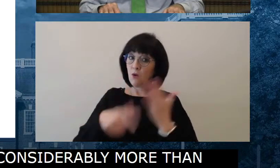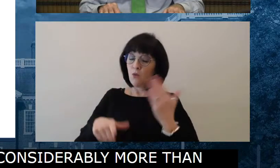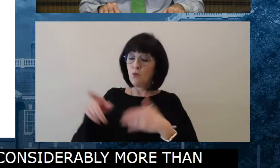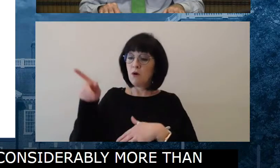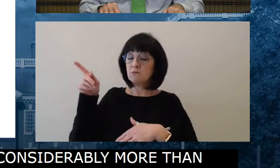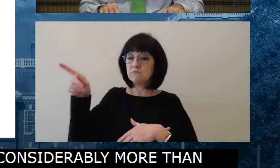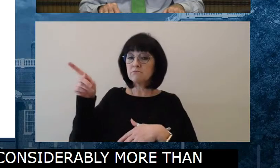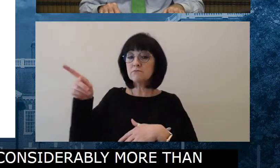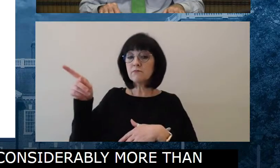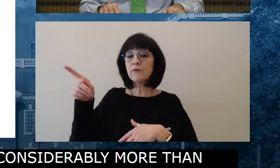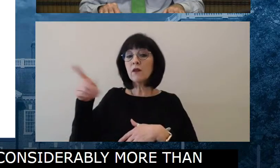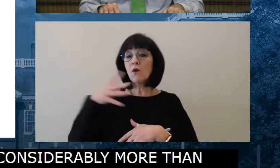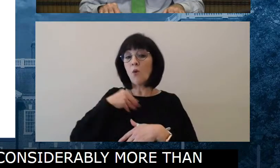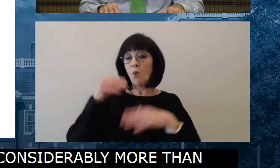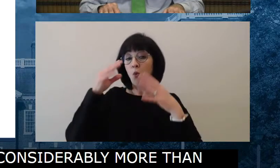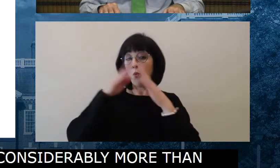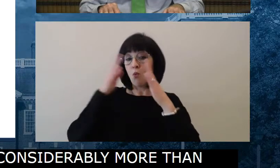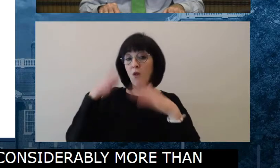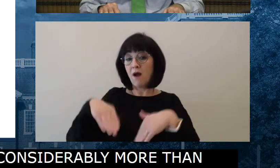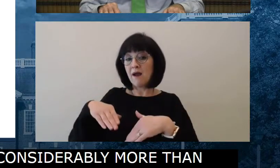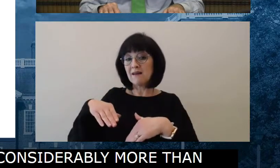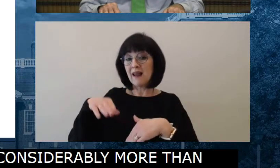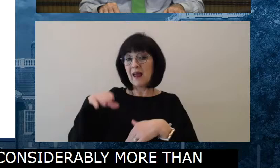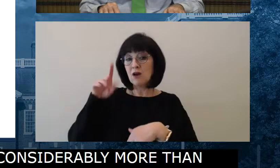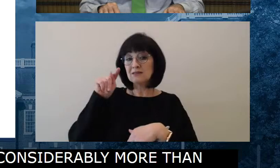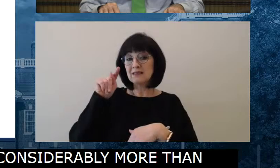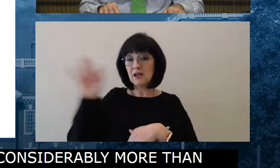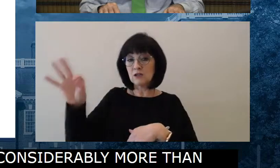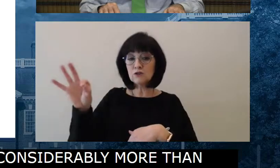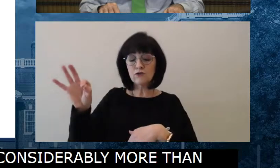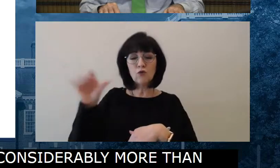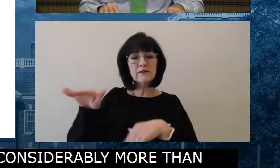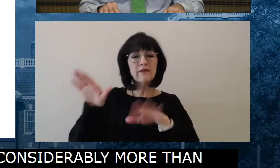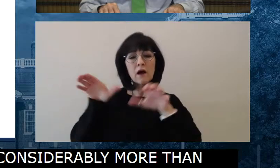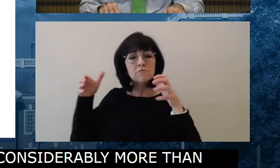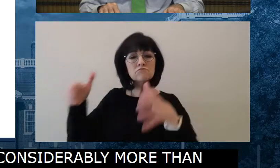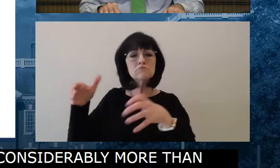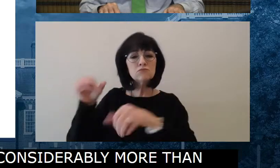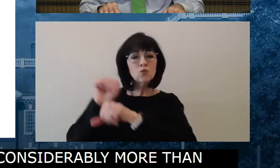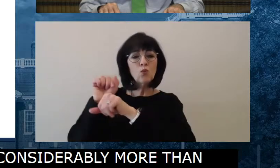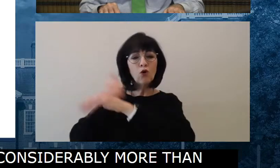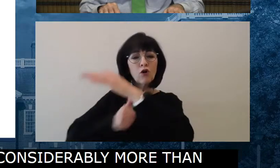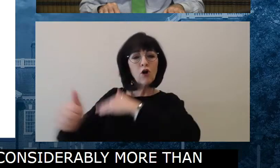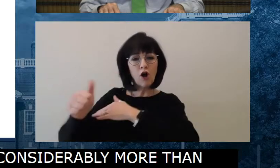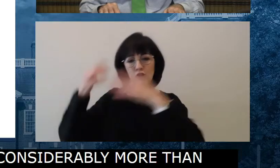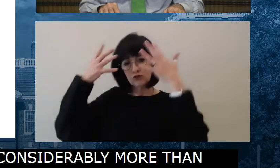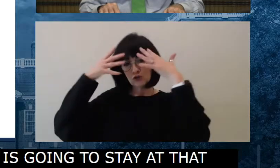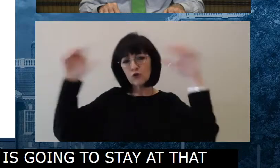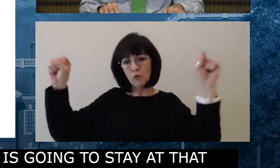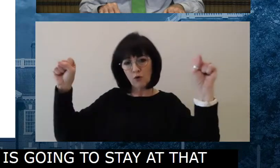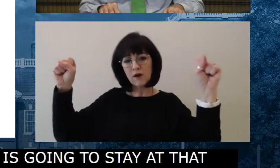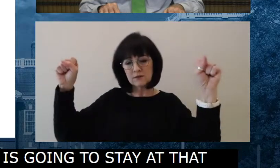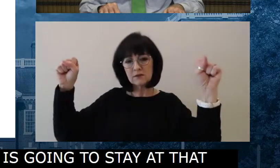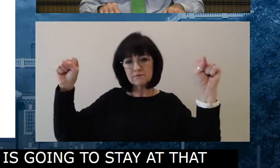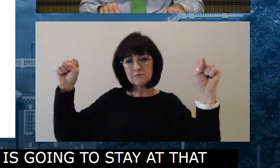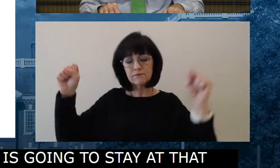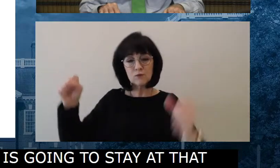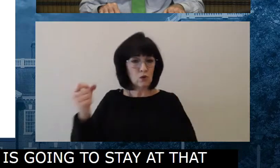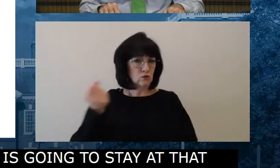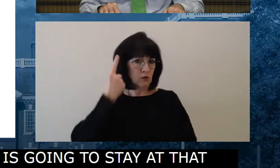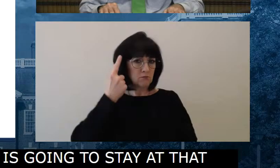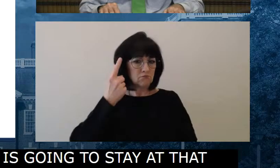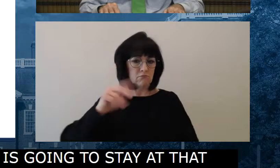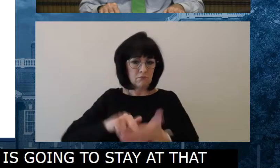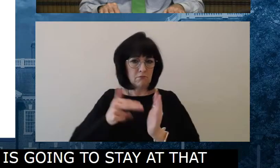Force, from Jess Science, the special assistant to the president this morning. And so we need to be prepared ourselves to